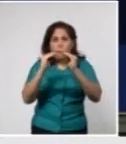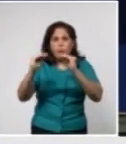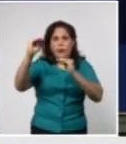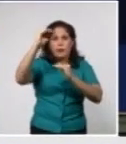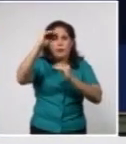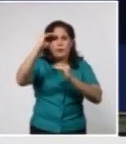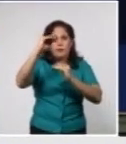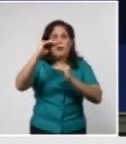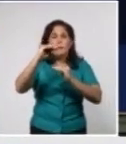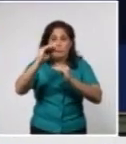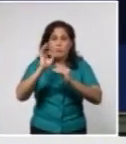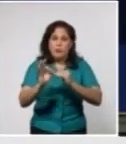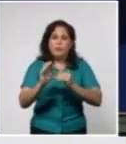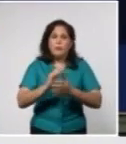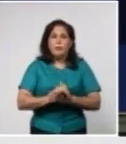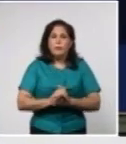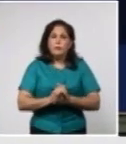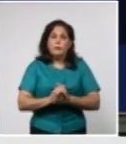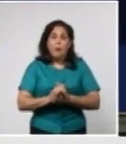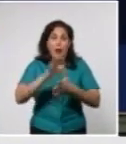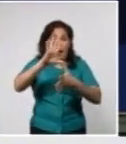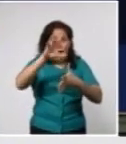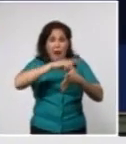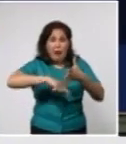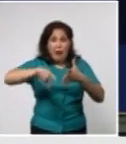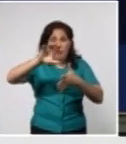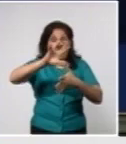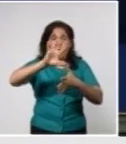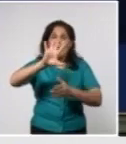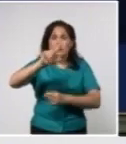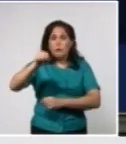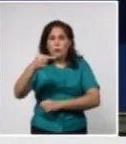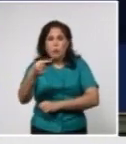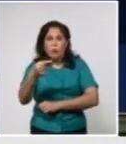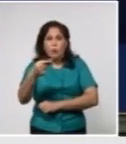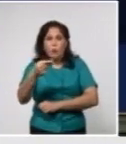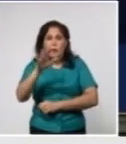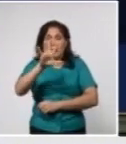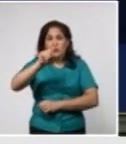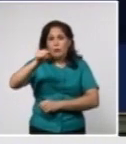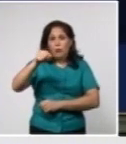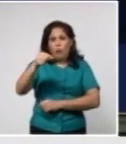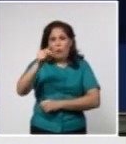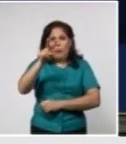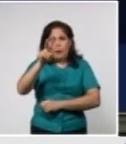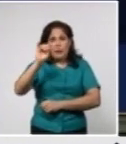Americas with a fatality rate higher than the average of the region, which is of